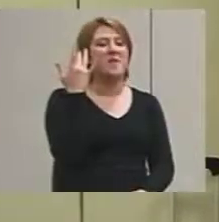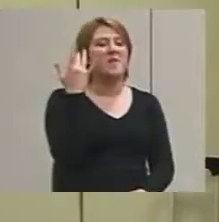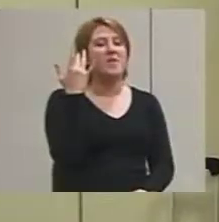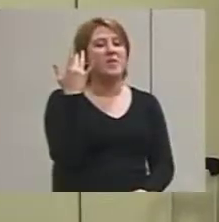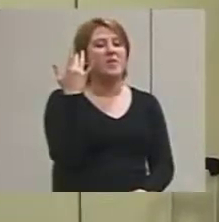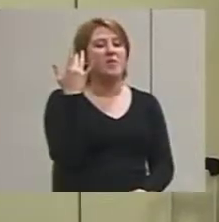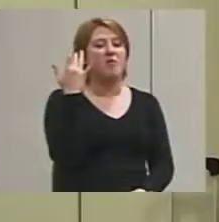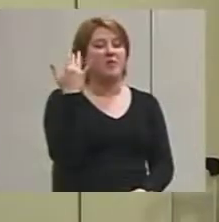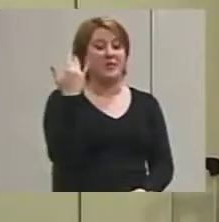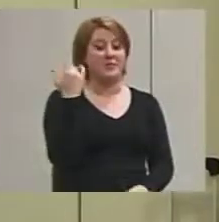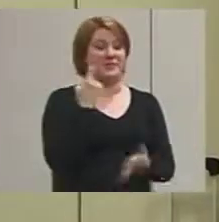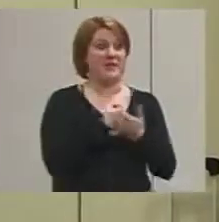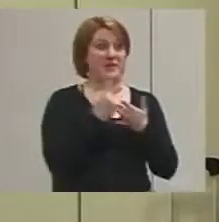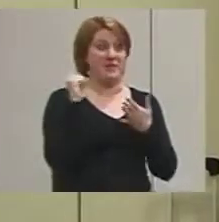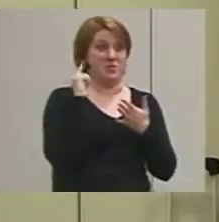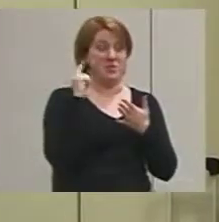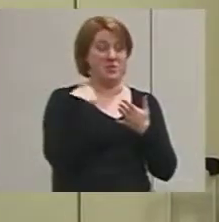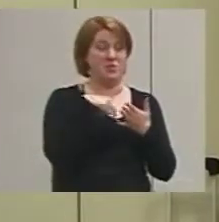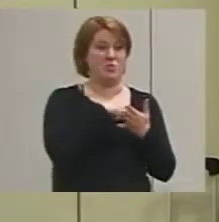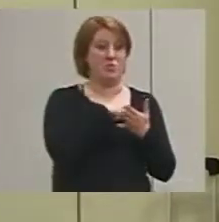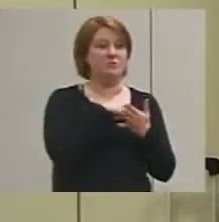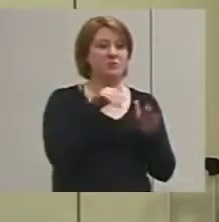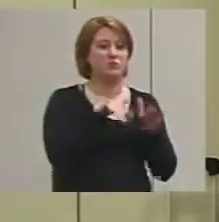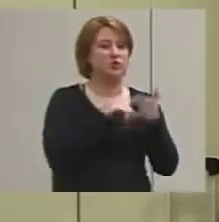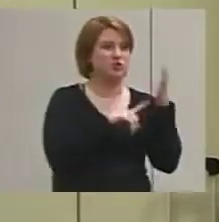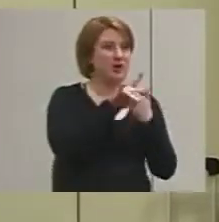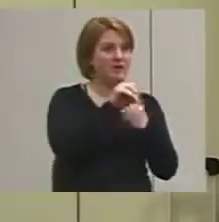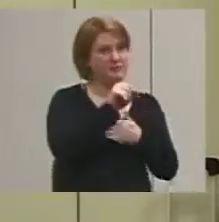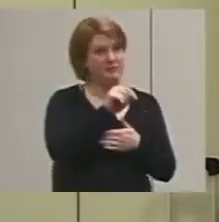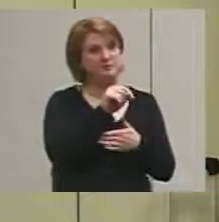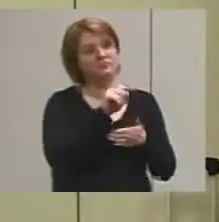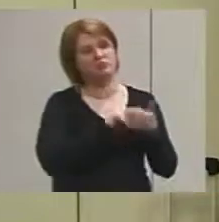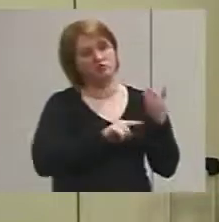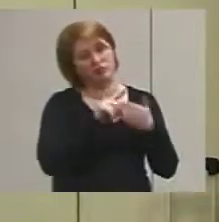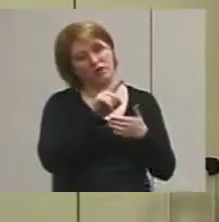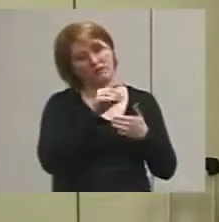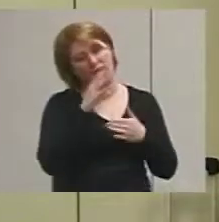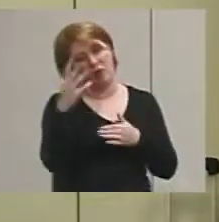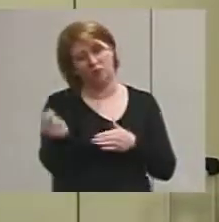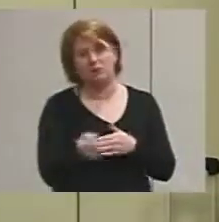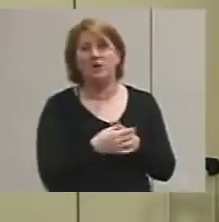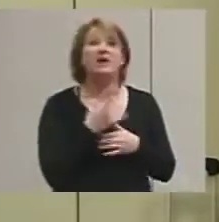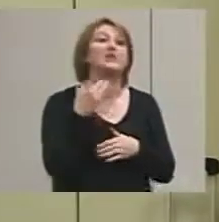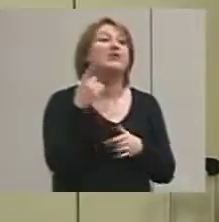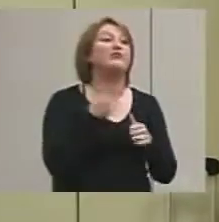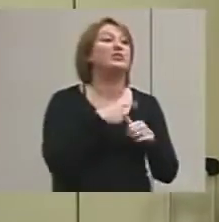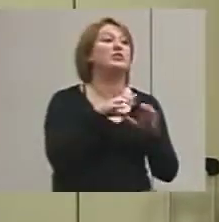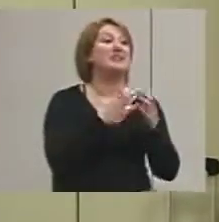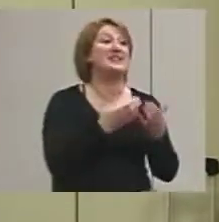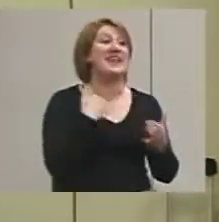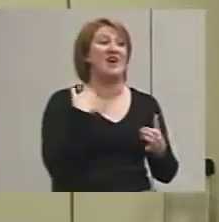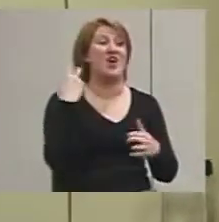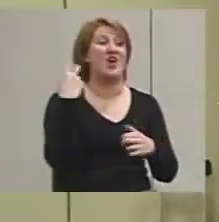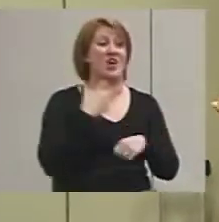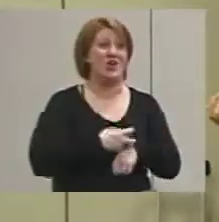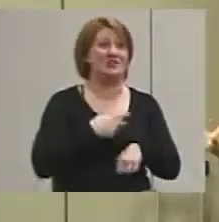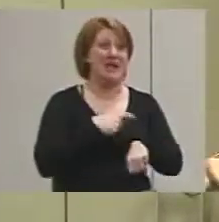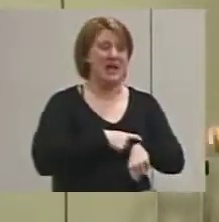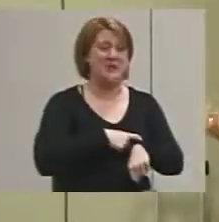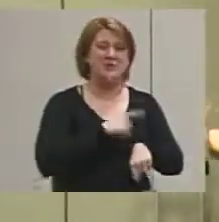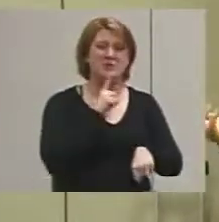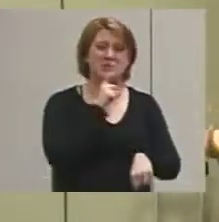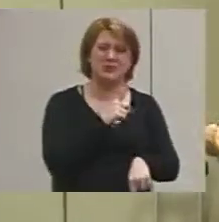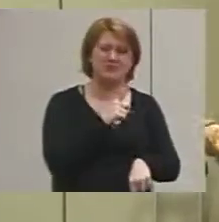For this past week, we've been doing it, and his first class, he's been having a really difficult time, and it's